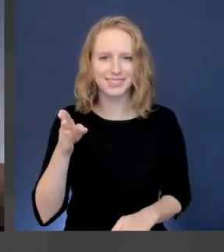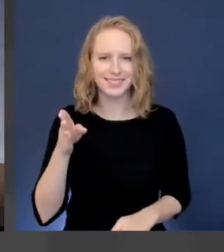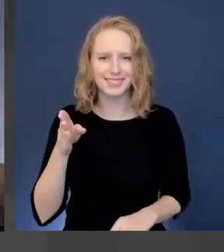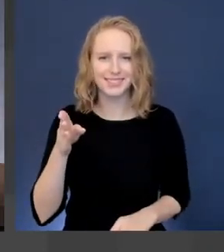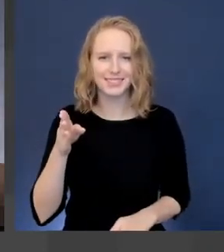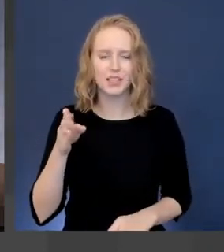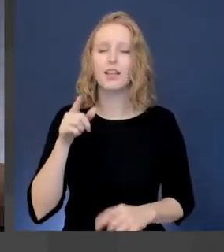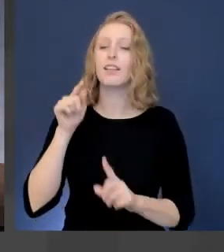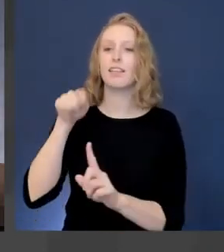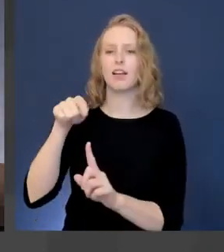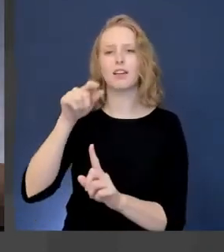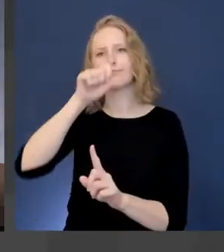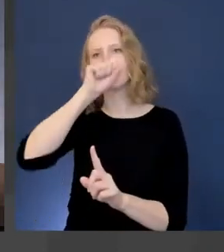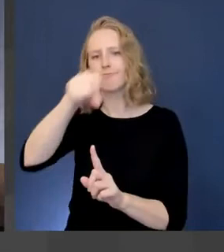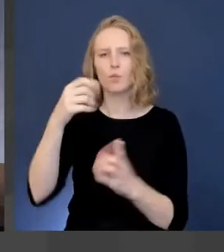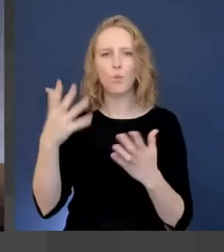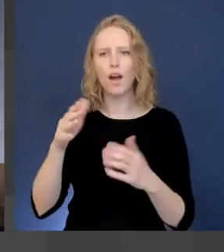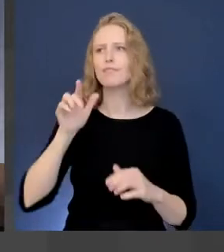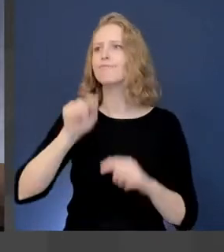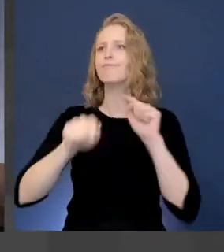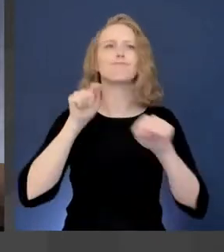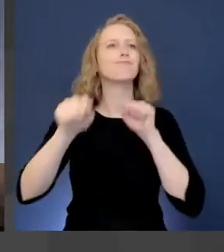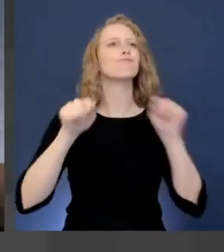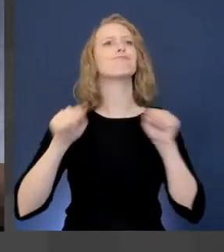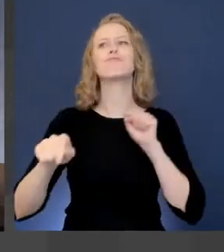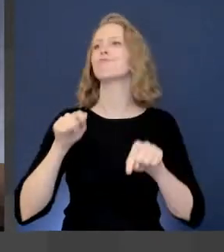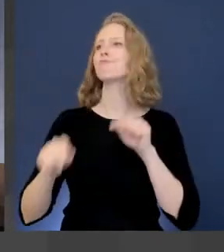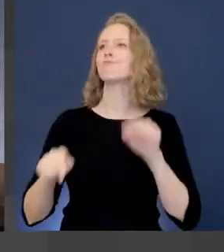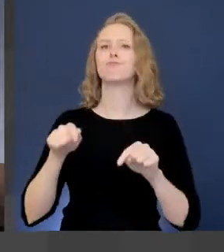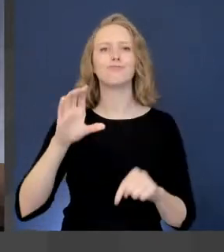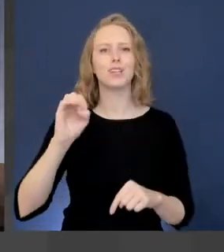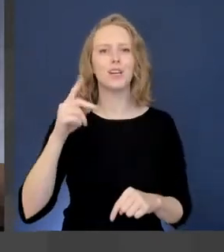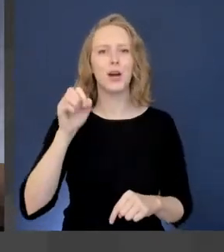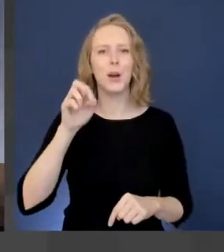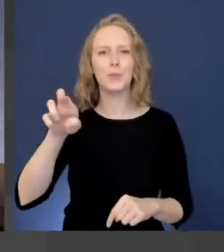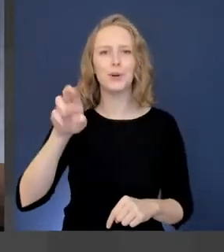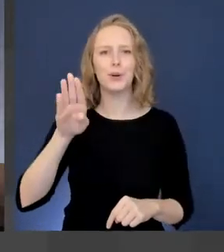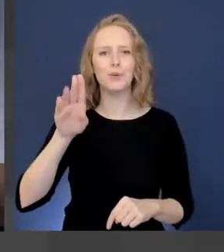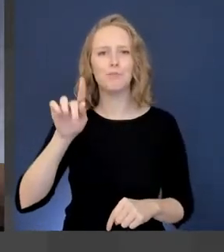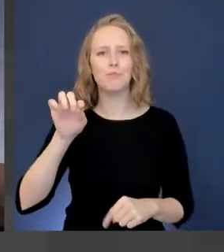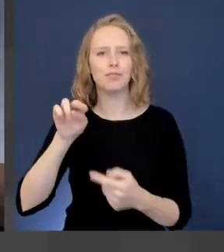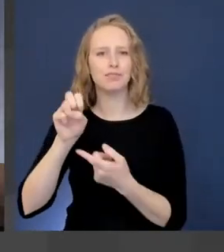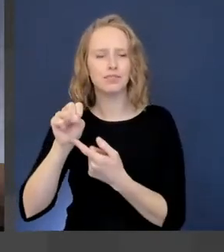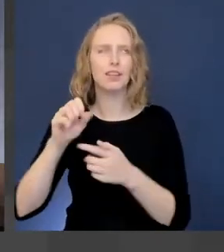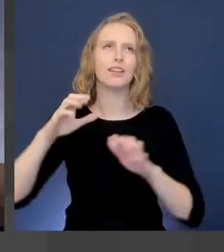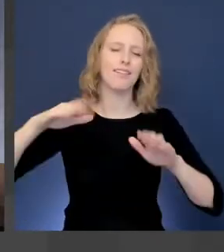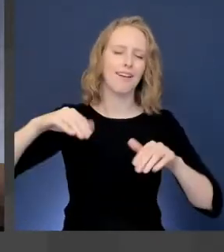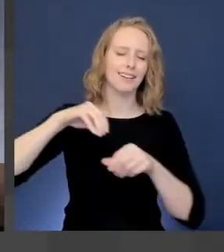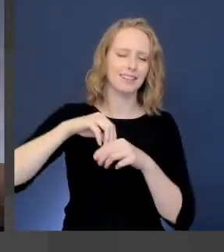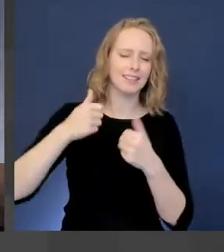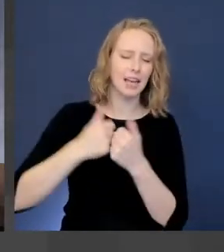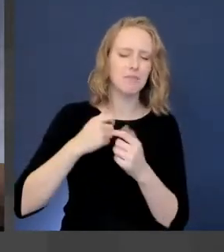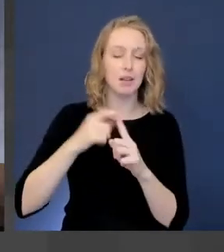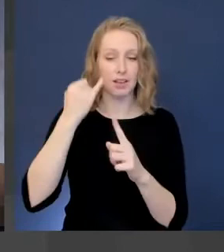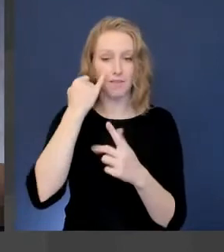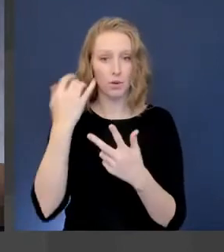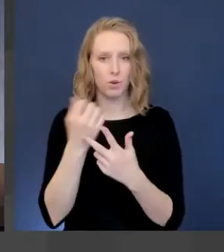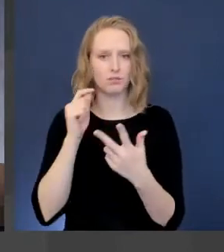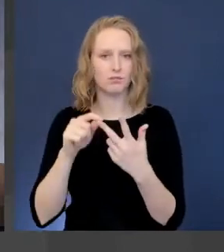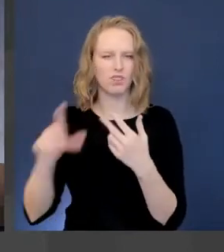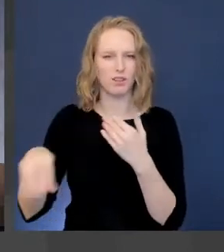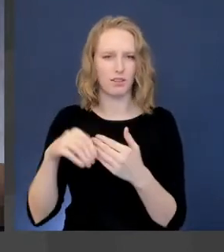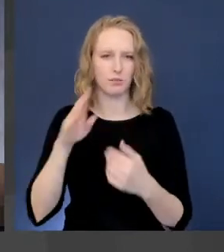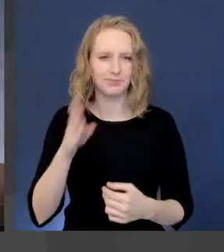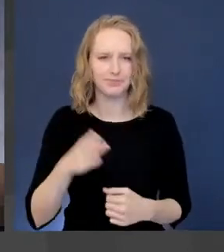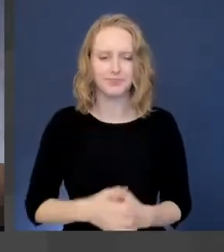time randomly pressing copper buttons, which would also be added to the game if the Copper Golem wins the vote. So those are